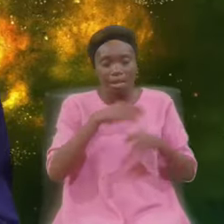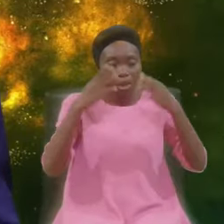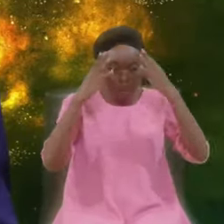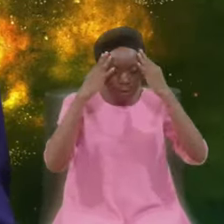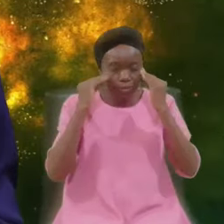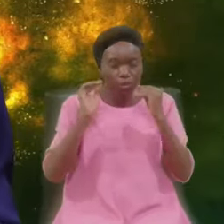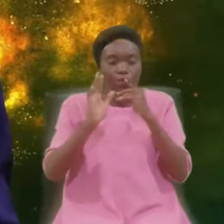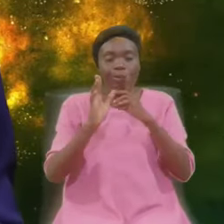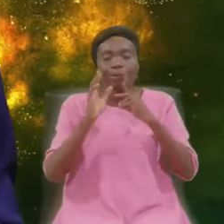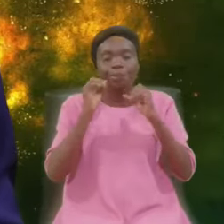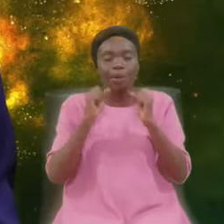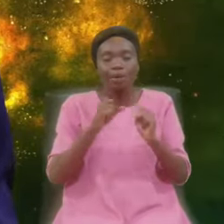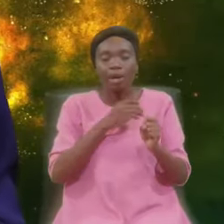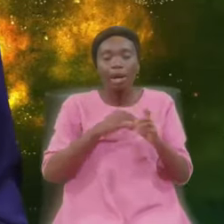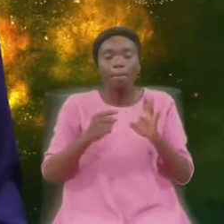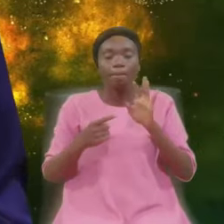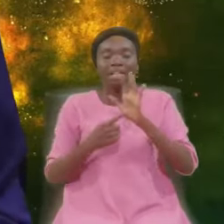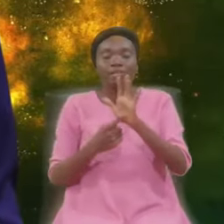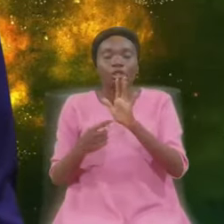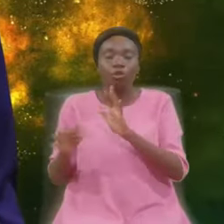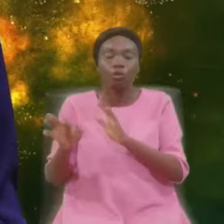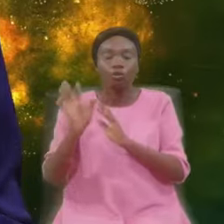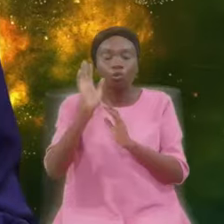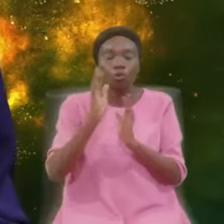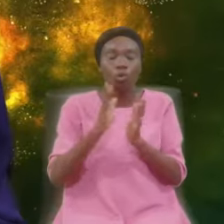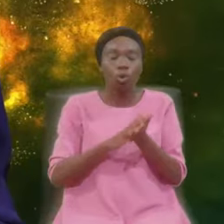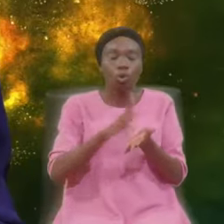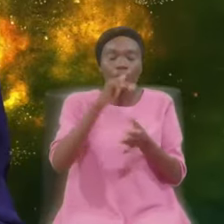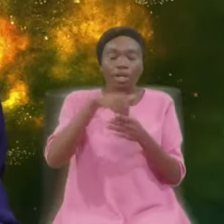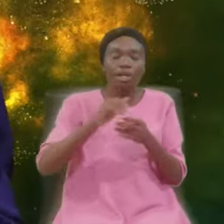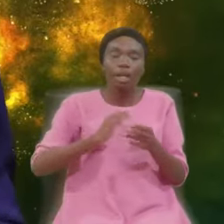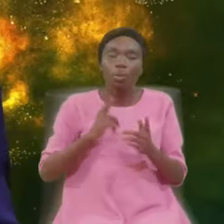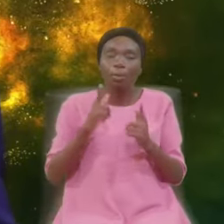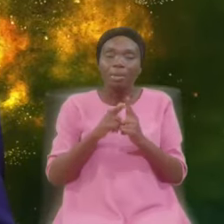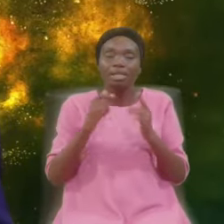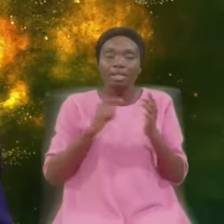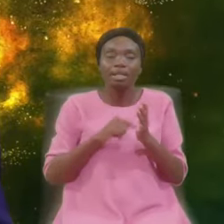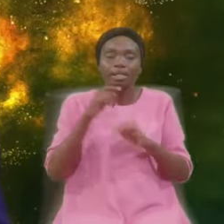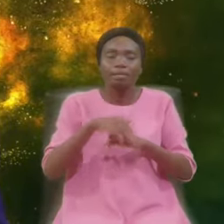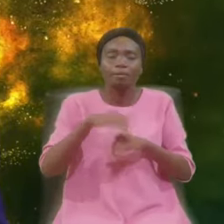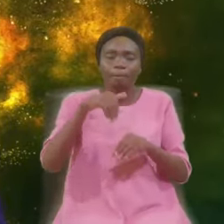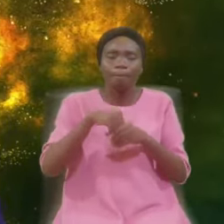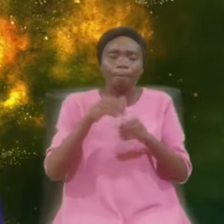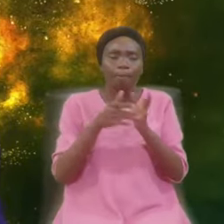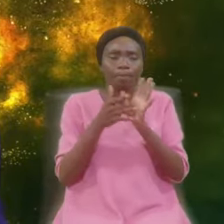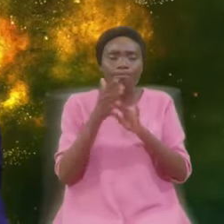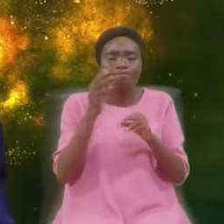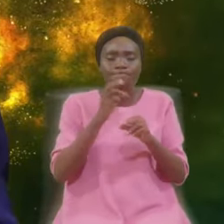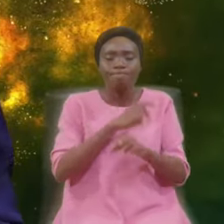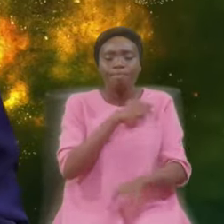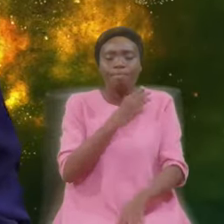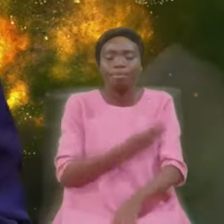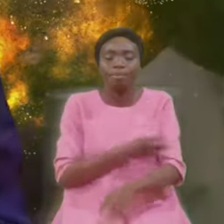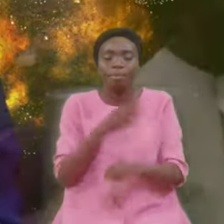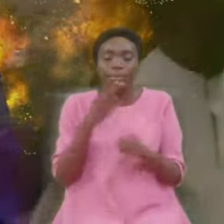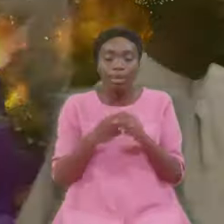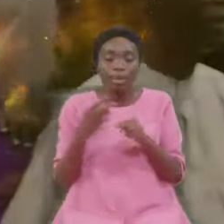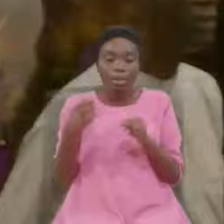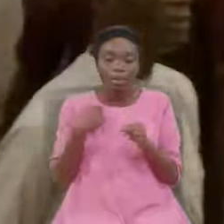and manifestation of your glory in our meeting tonight. In Jesus' mighty name, we